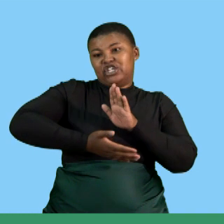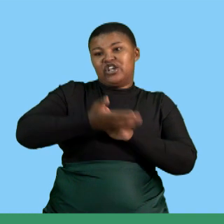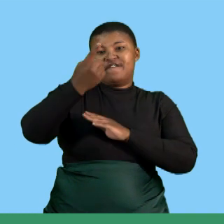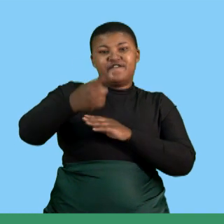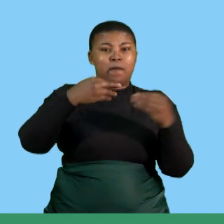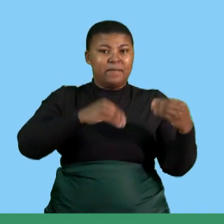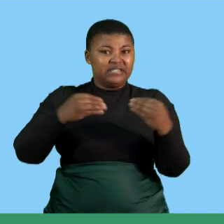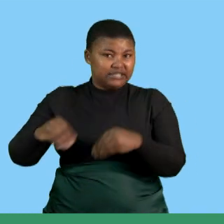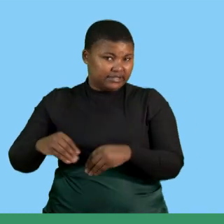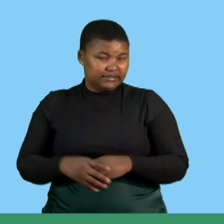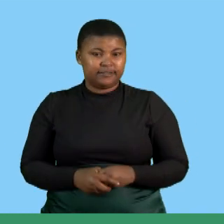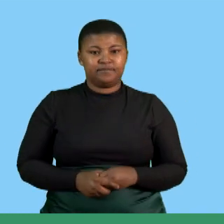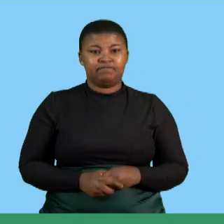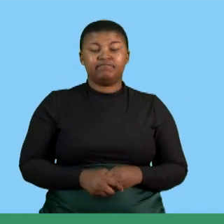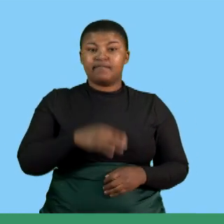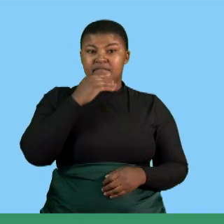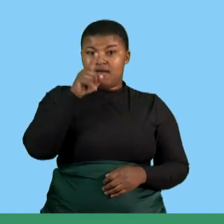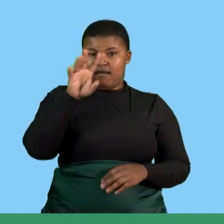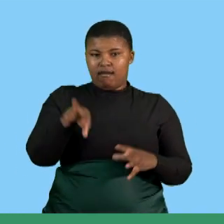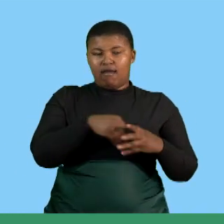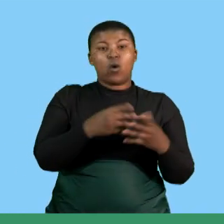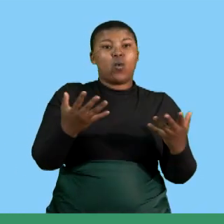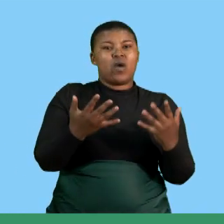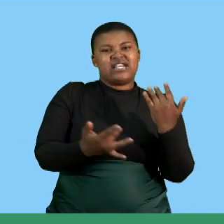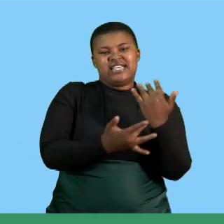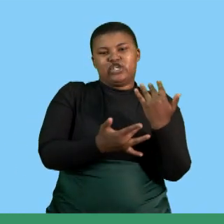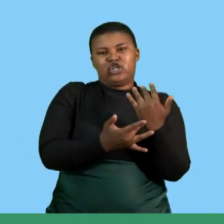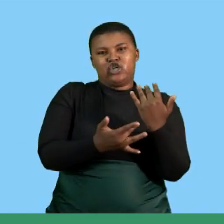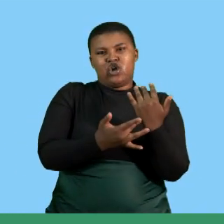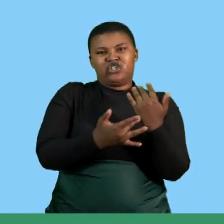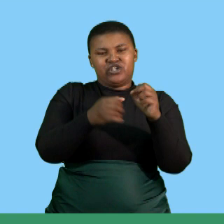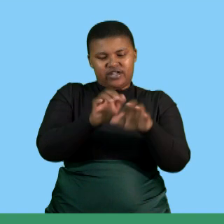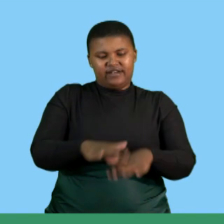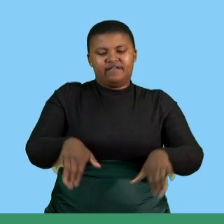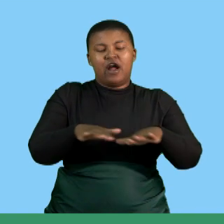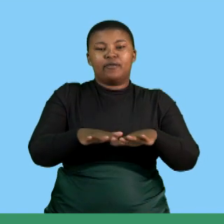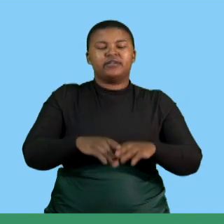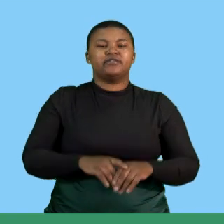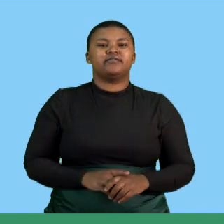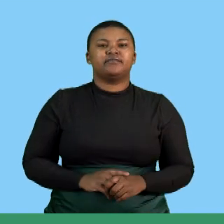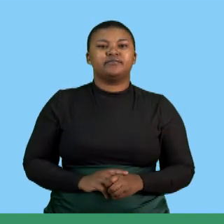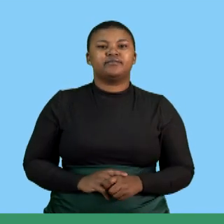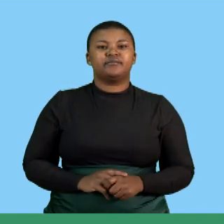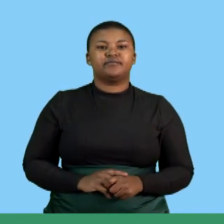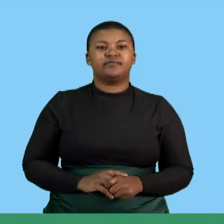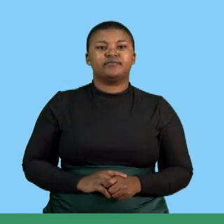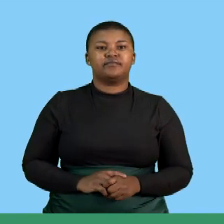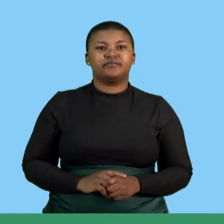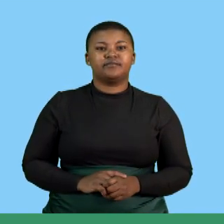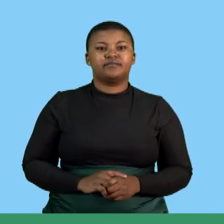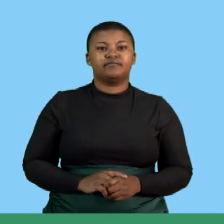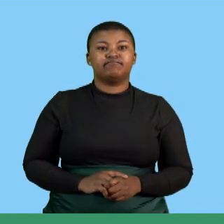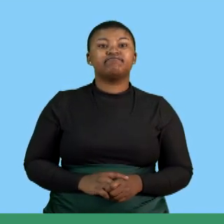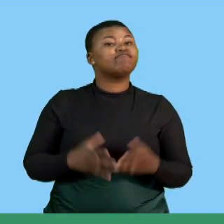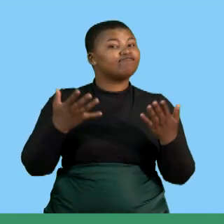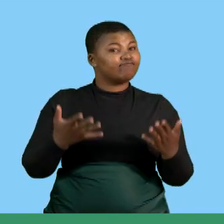operation of our business, we will then classify as a technological environmental factor. All